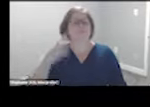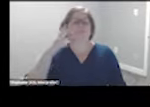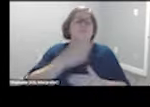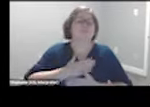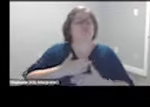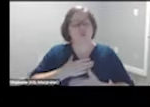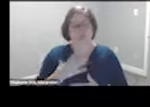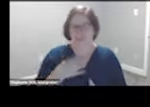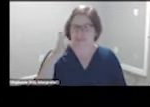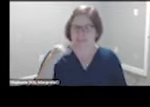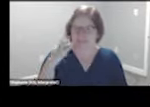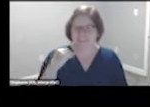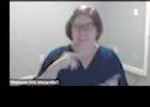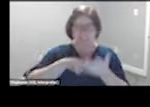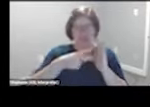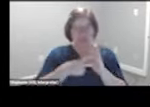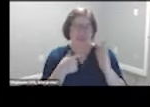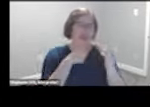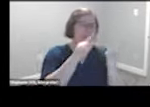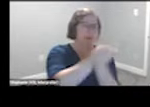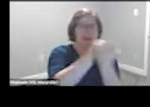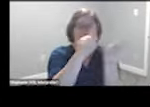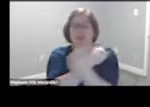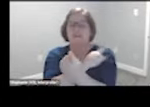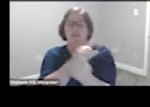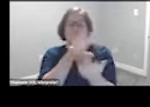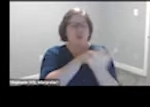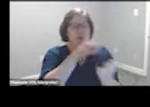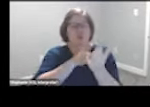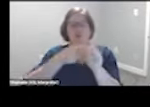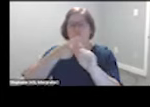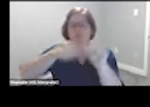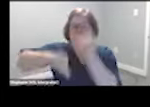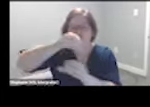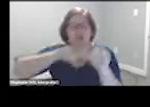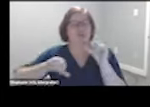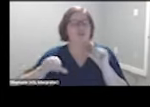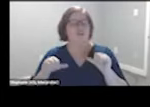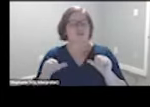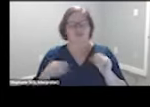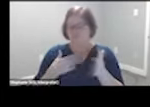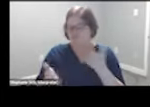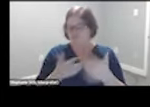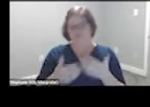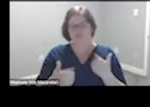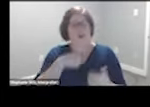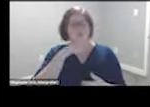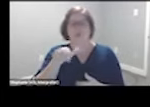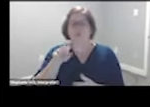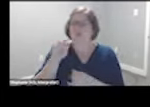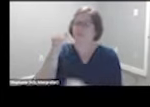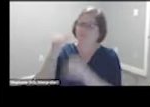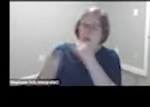I met a lot of people and talk with them, learn from them as much as possible. Even if I cannot make final, I really want